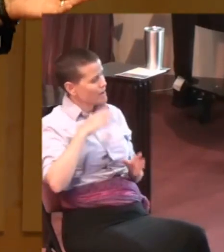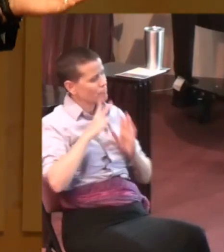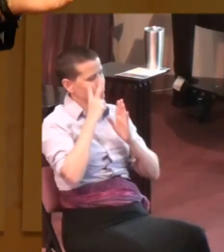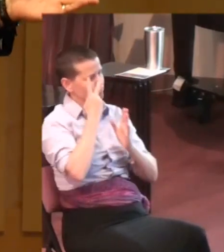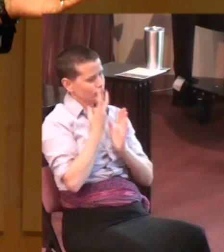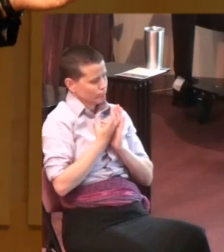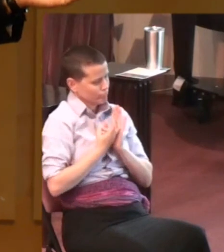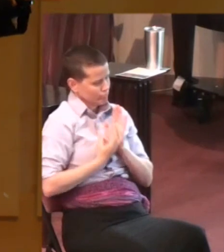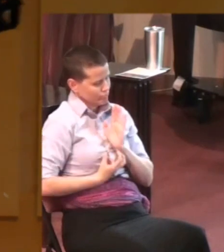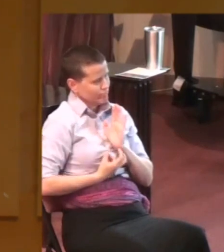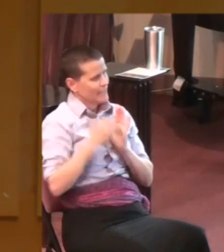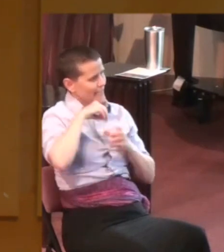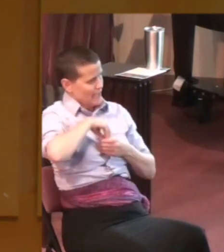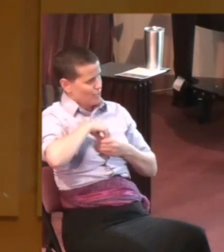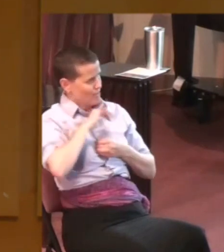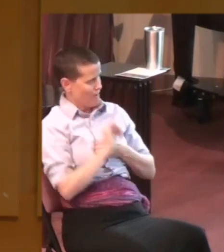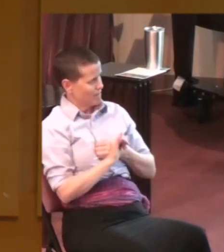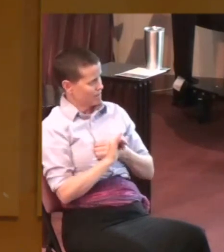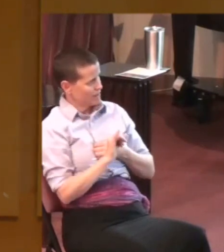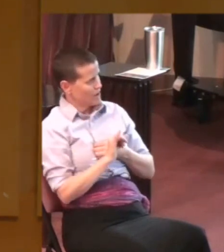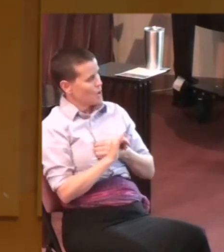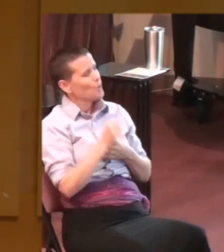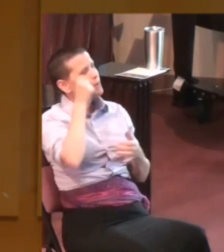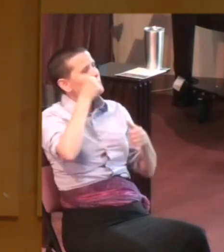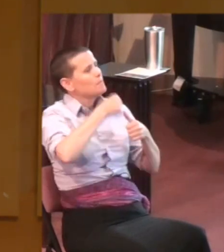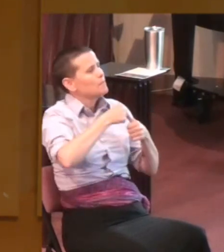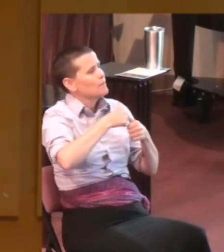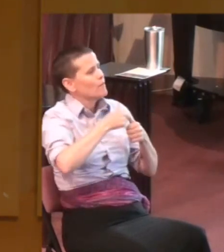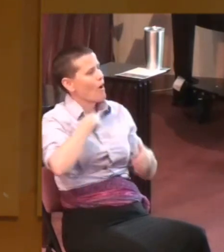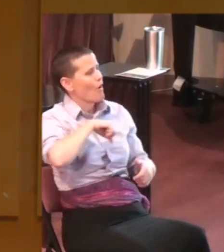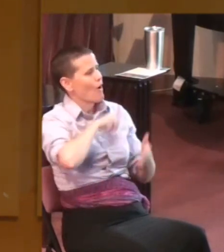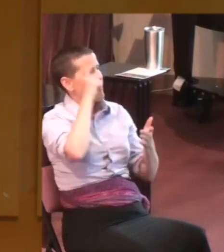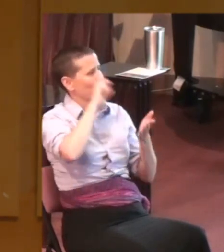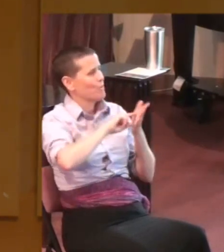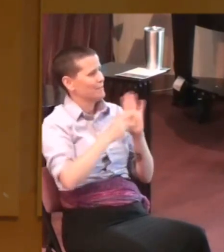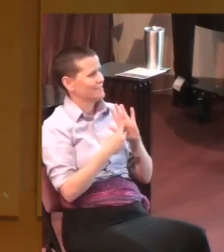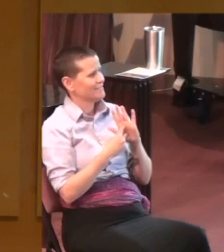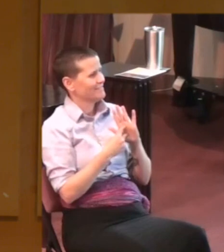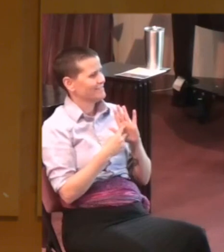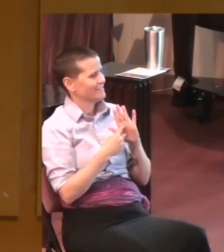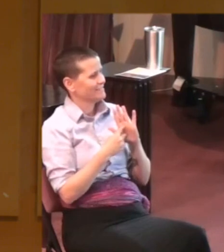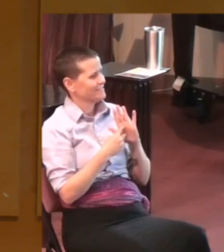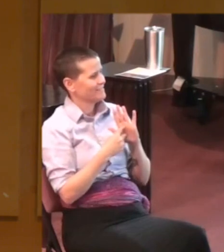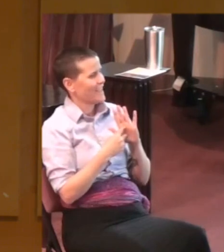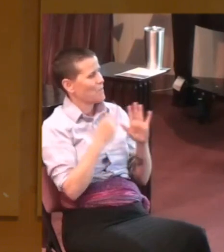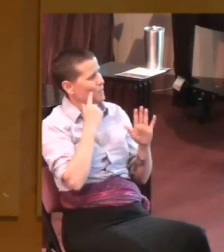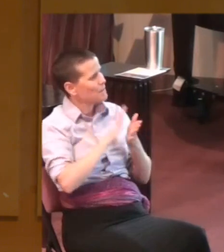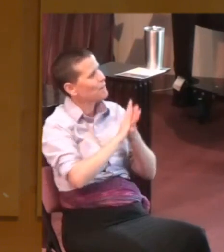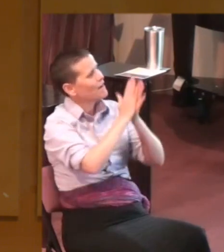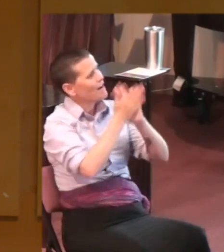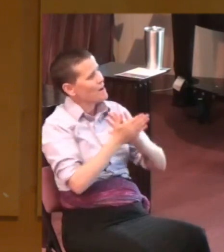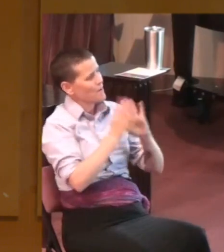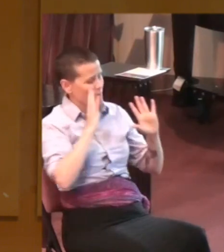about. That's the purpose of life. That's it. To become